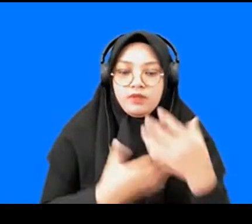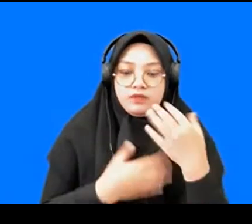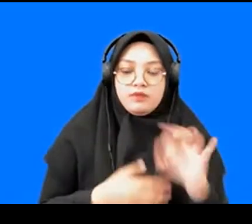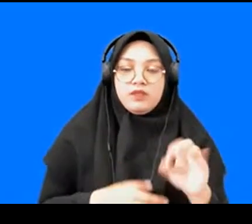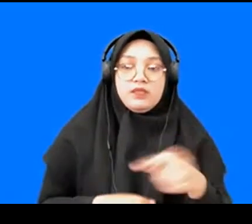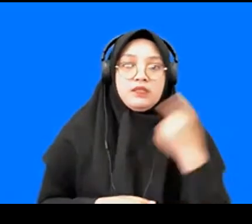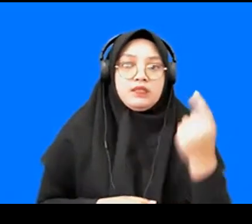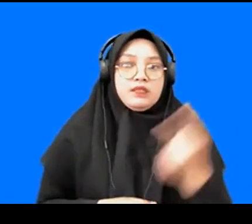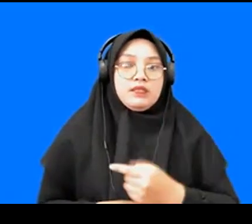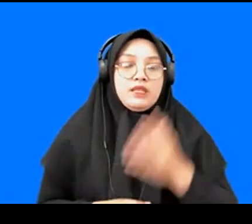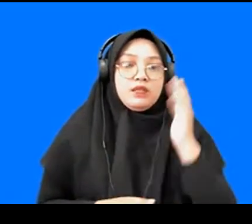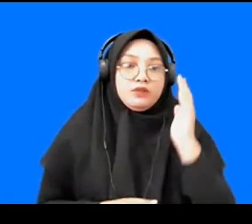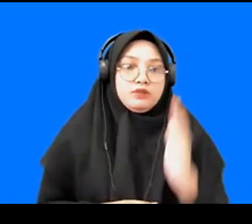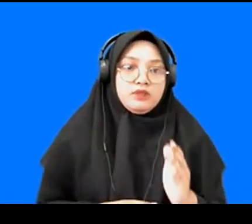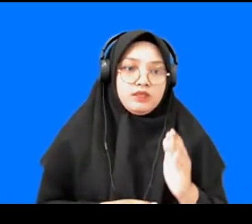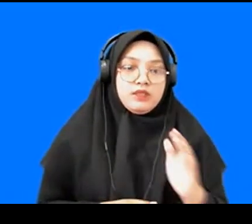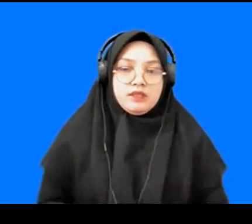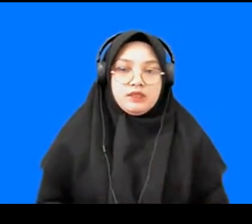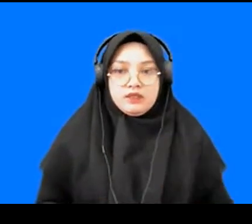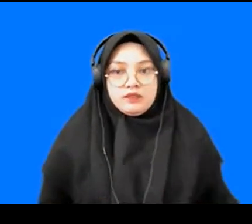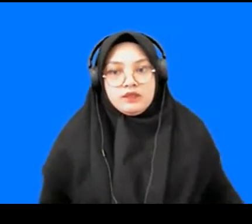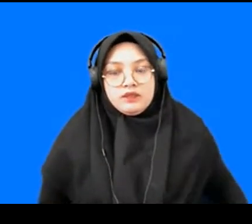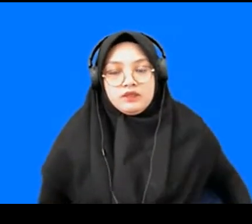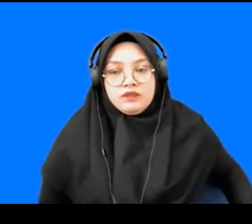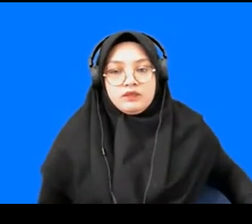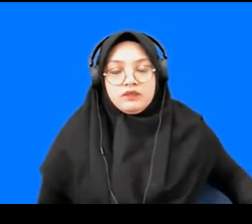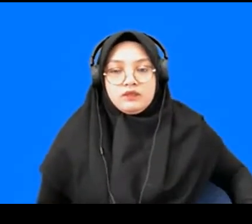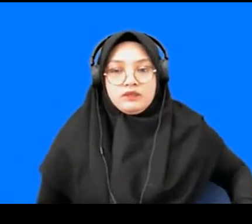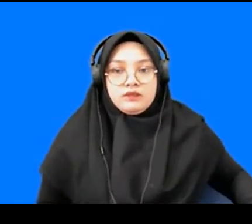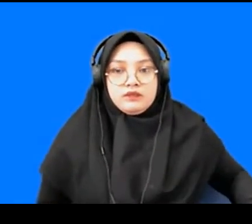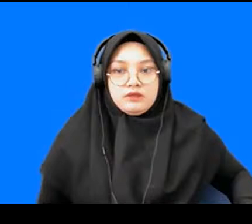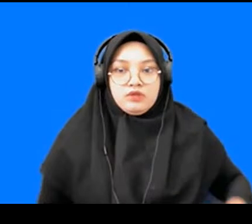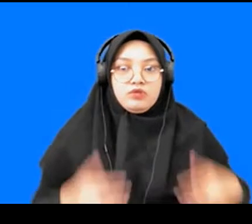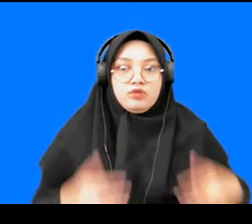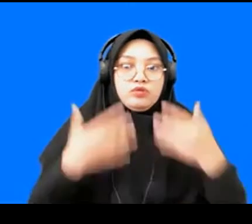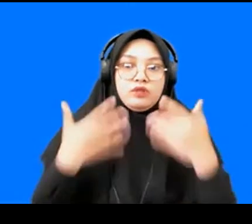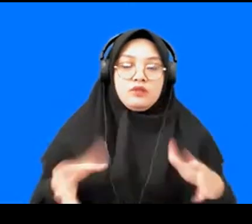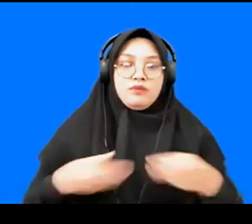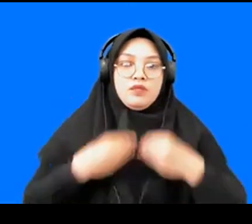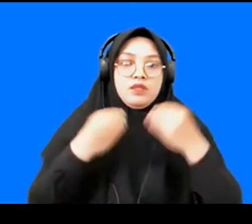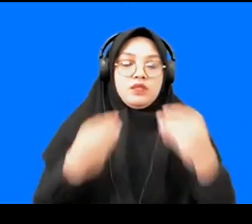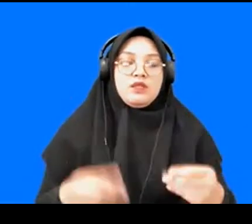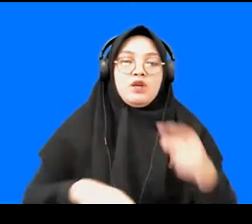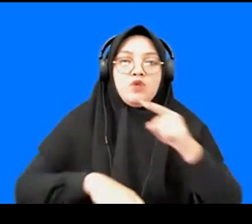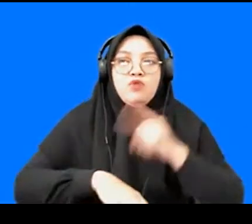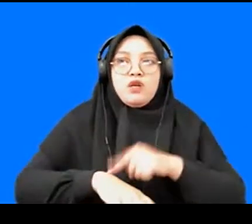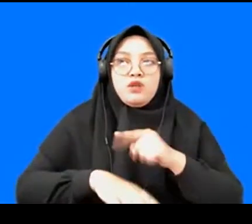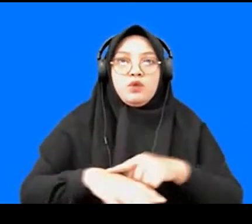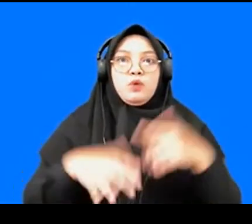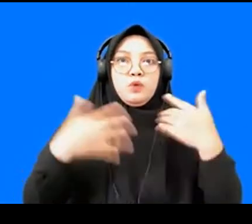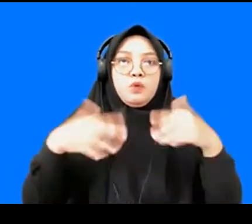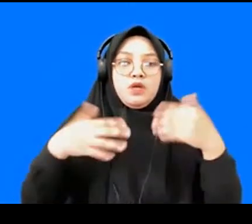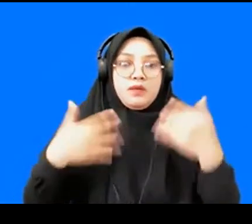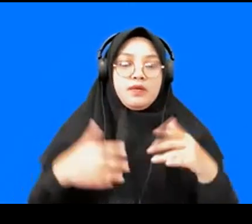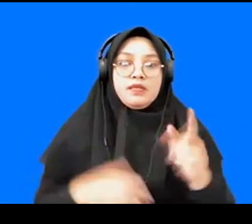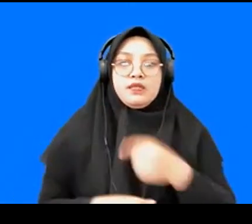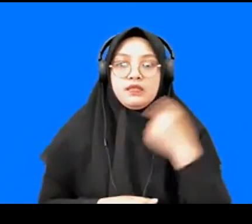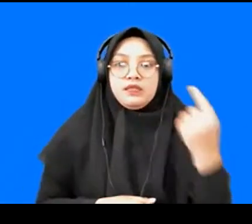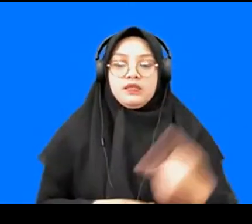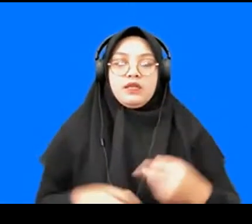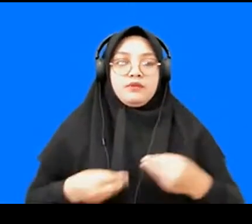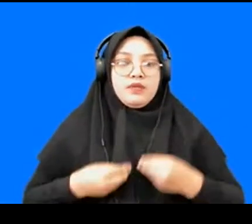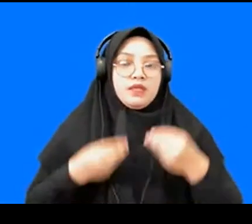me, and I believe for many of you who are joining today, a very great, almost